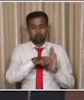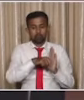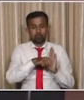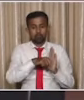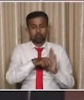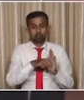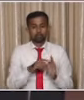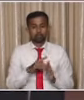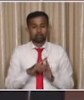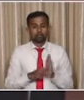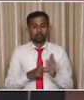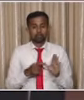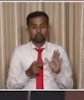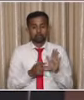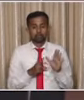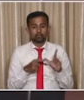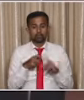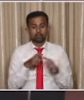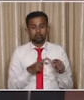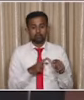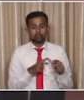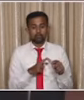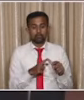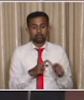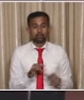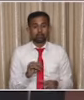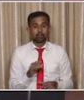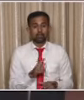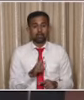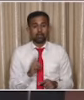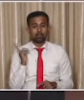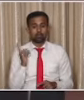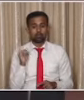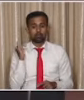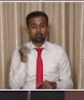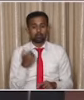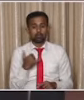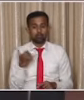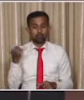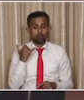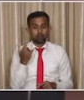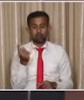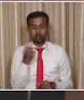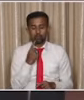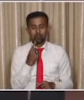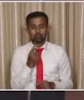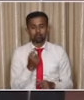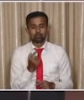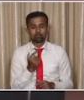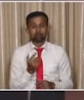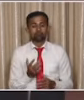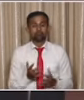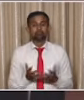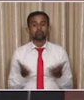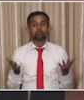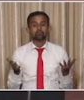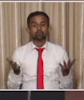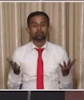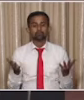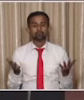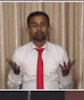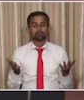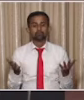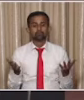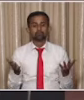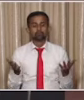a commander at that time, spoke to me every day. Where are the guns? Where are the ammunition? 14 kilometers